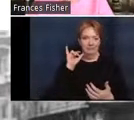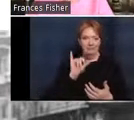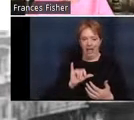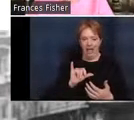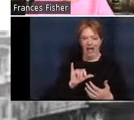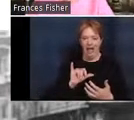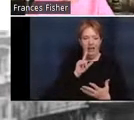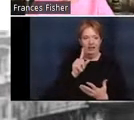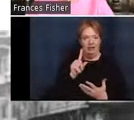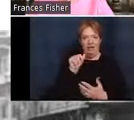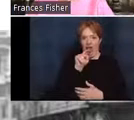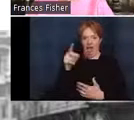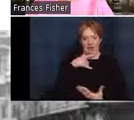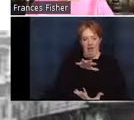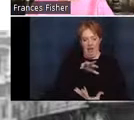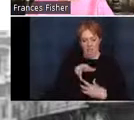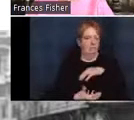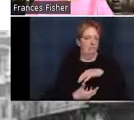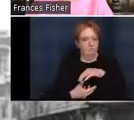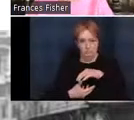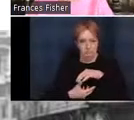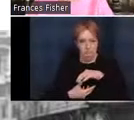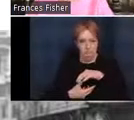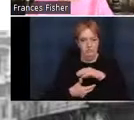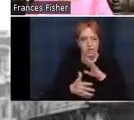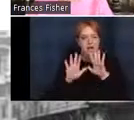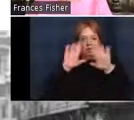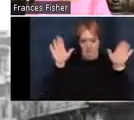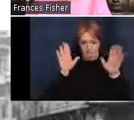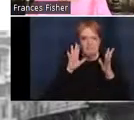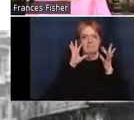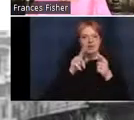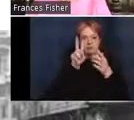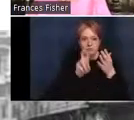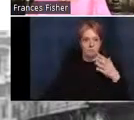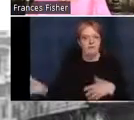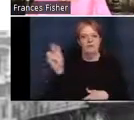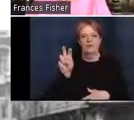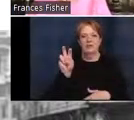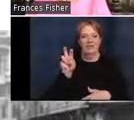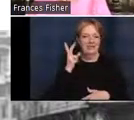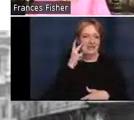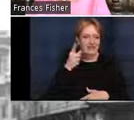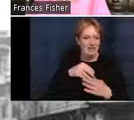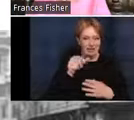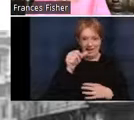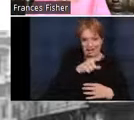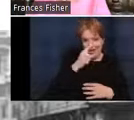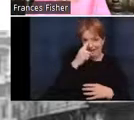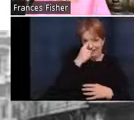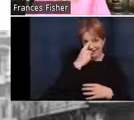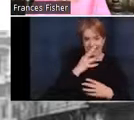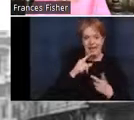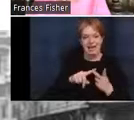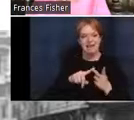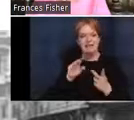time-changing for Ann, because this is when she really began to travel. We have a photo of here with her in India, and then another photo